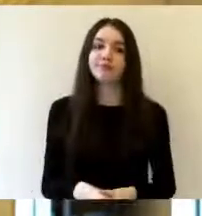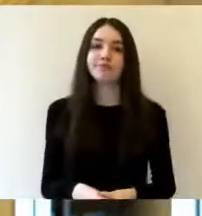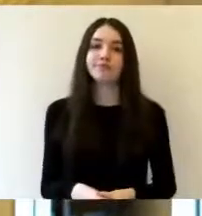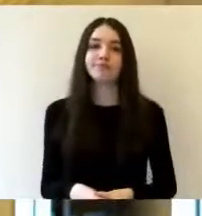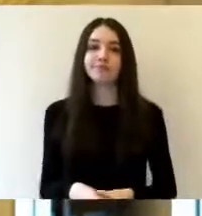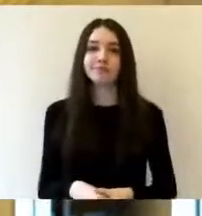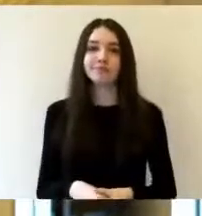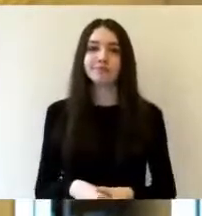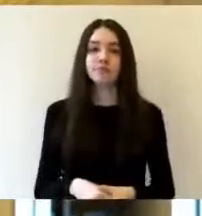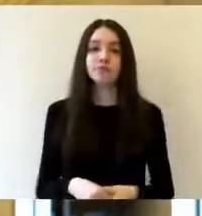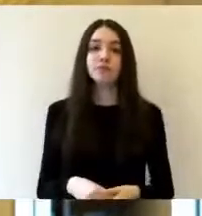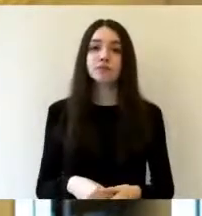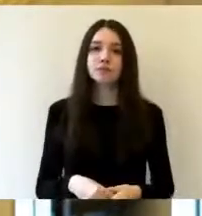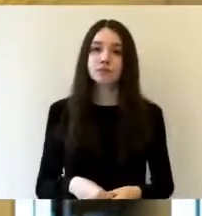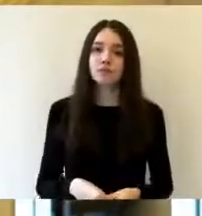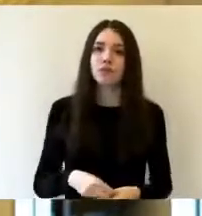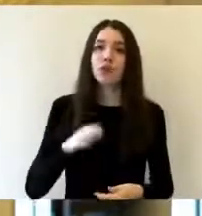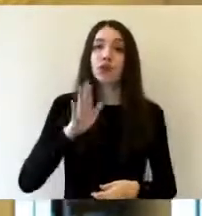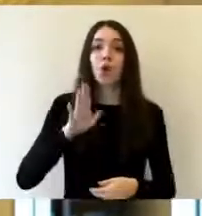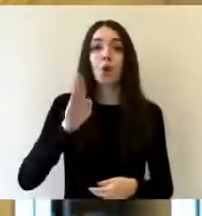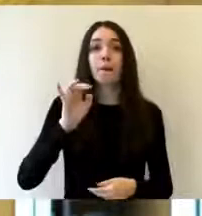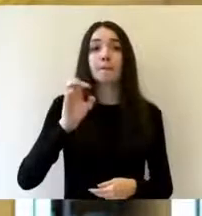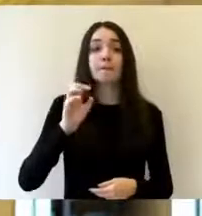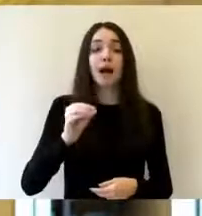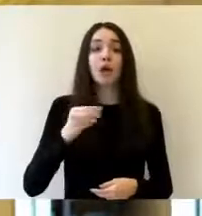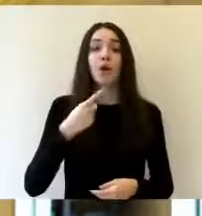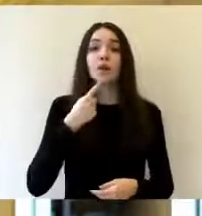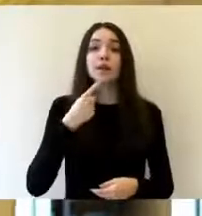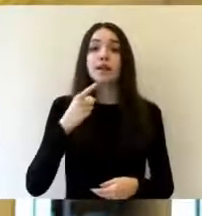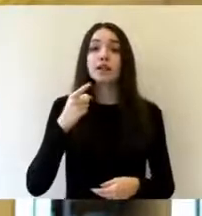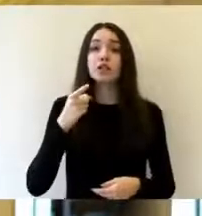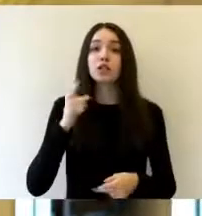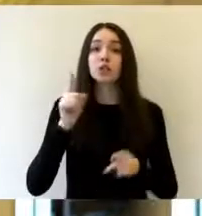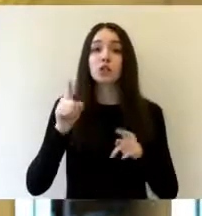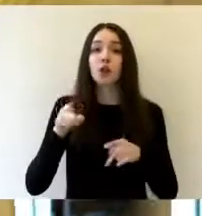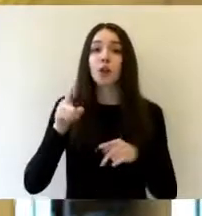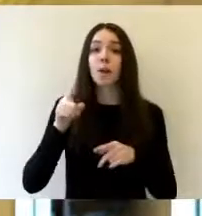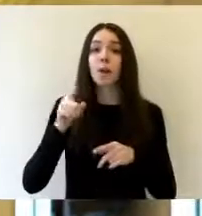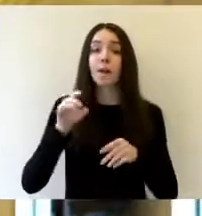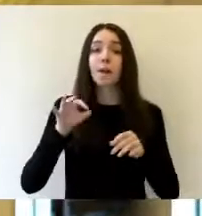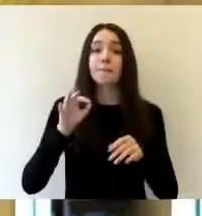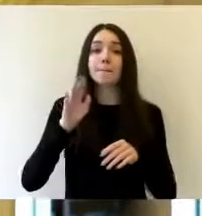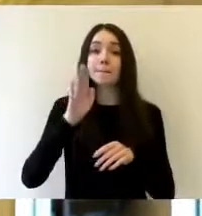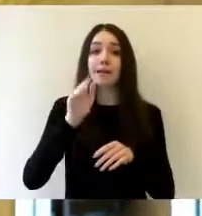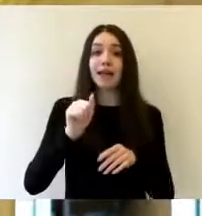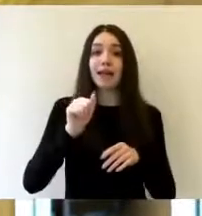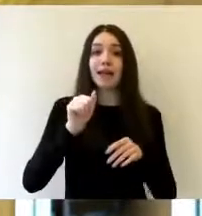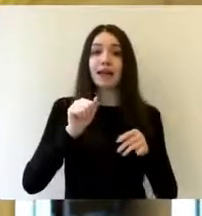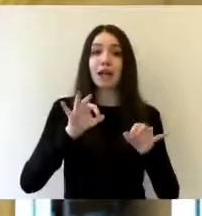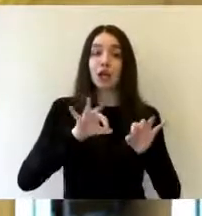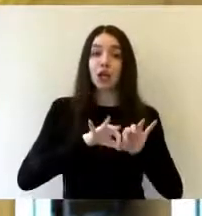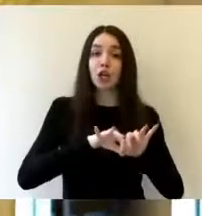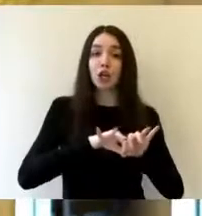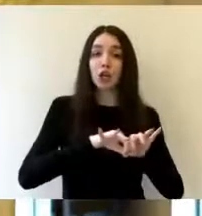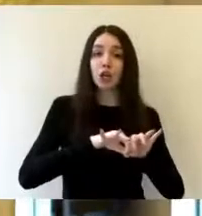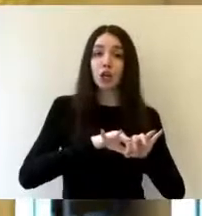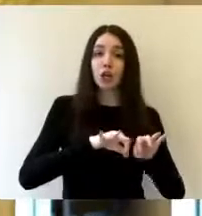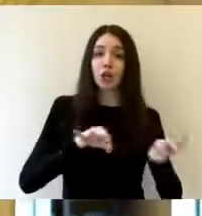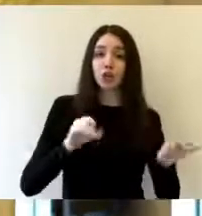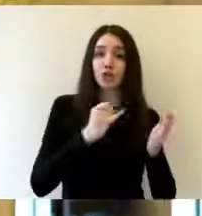So I know in your bio it says that you did your bachelor's in illustration and then you went to grad school for sculpture. So